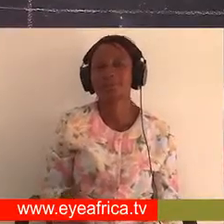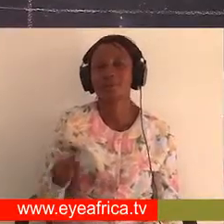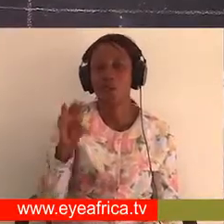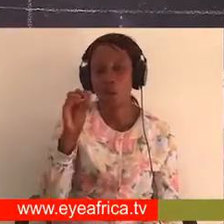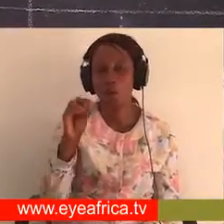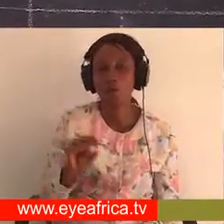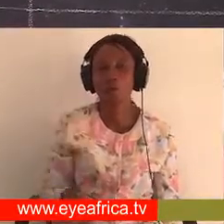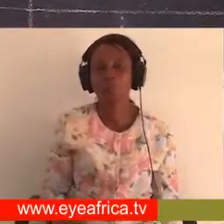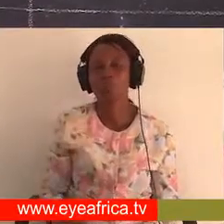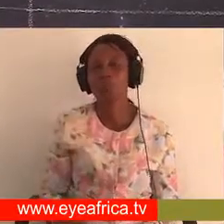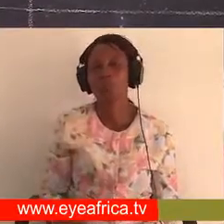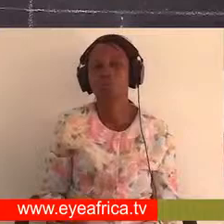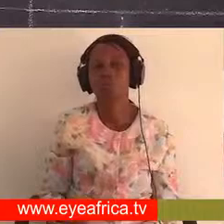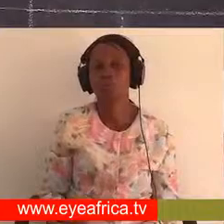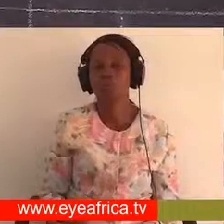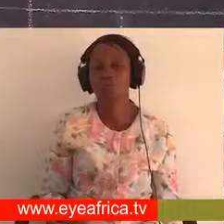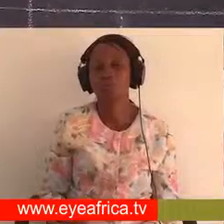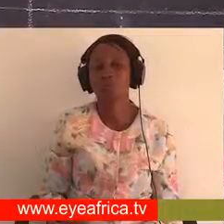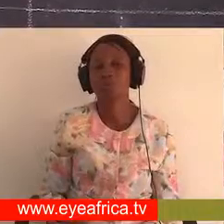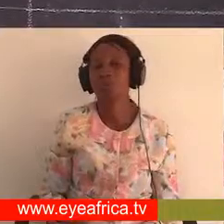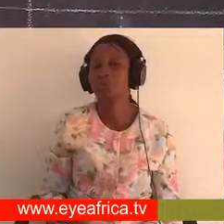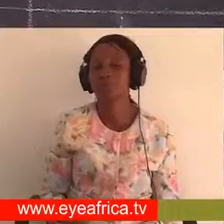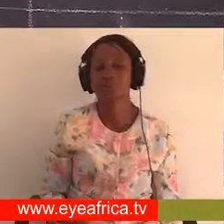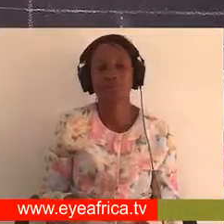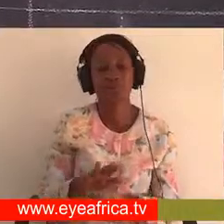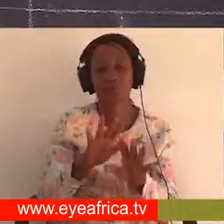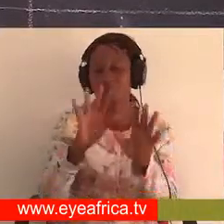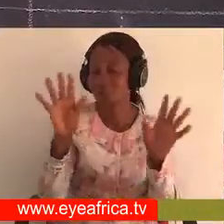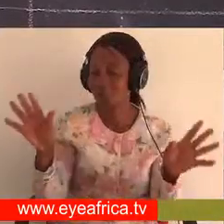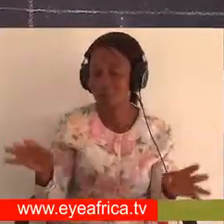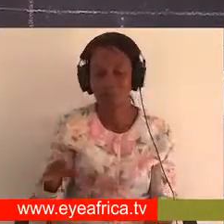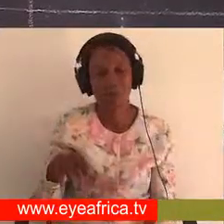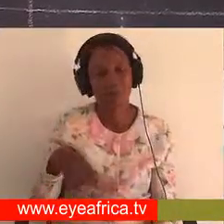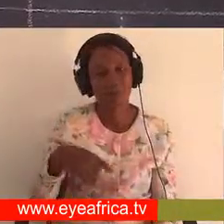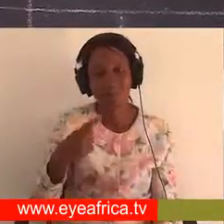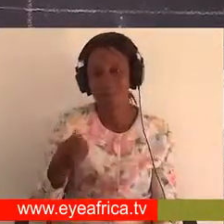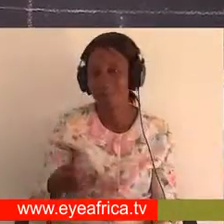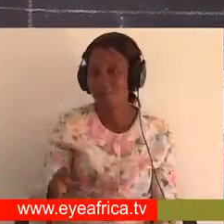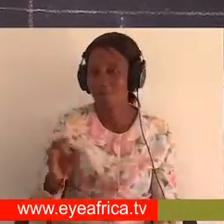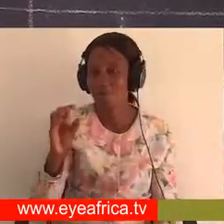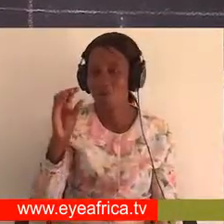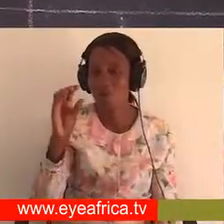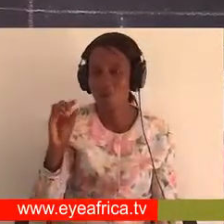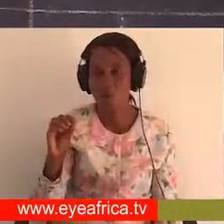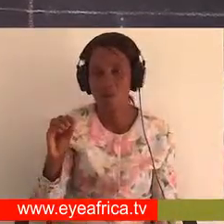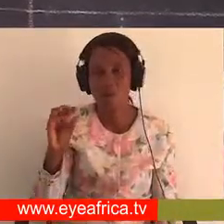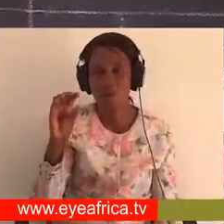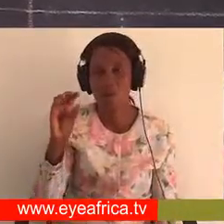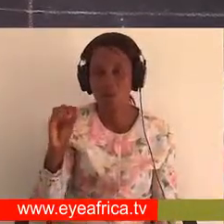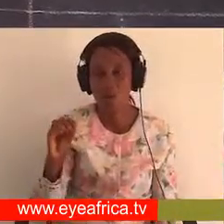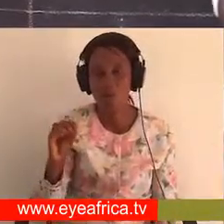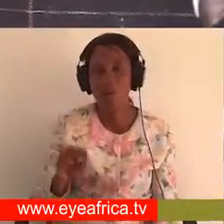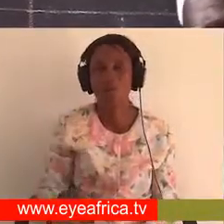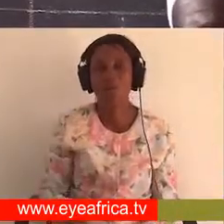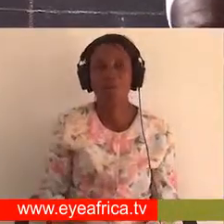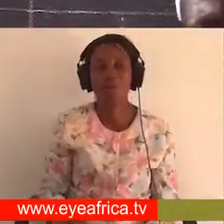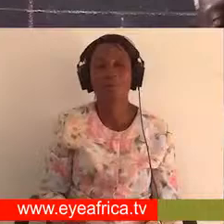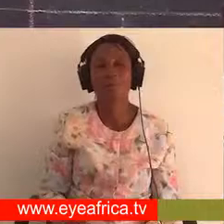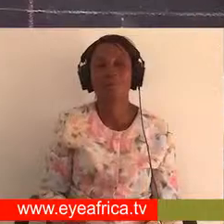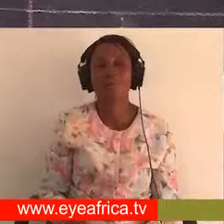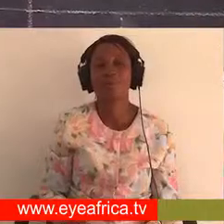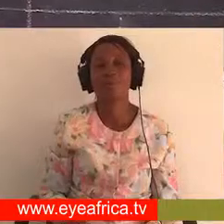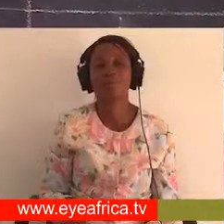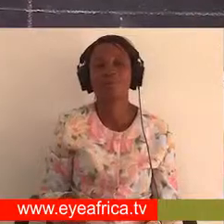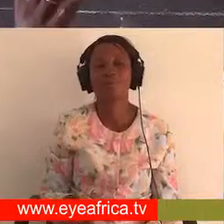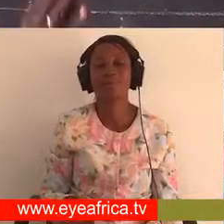On the story, O. So it is O over and over and over and over. So now